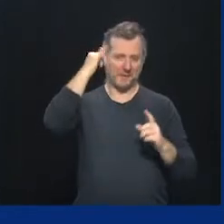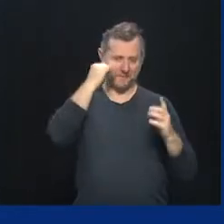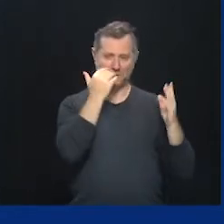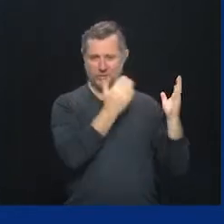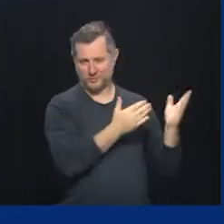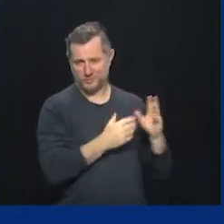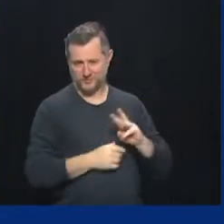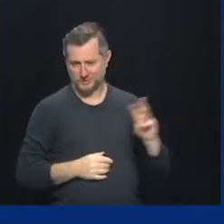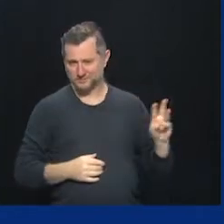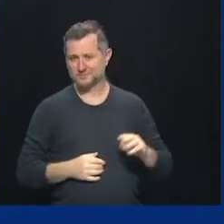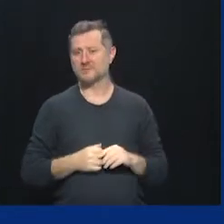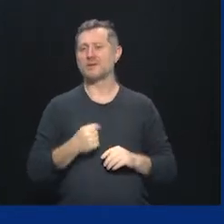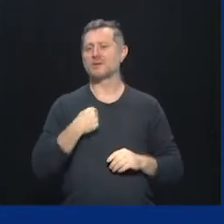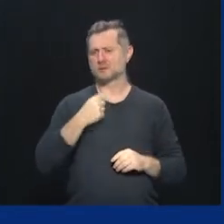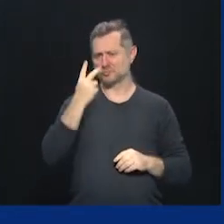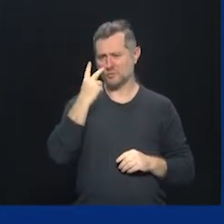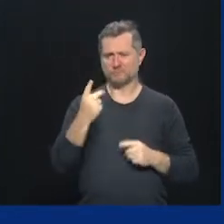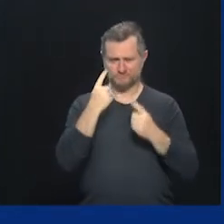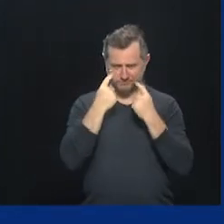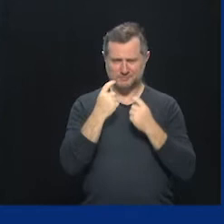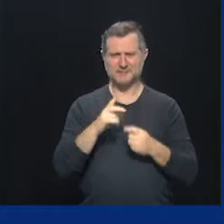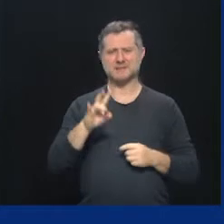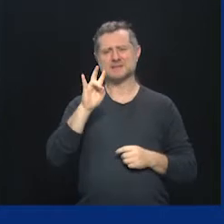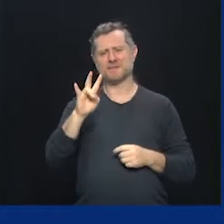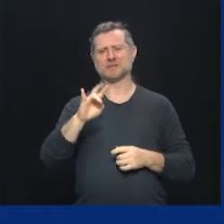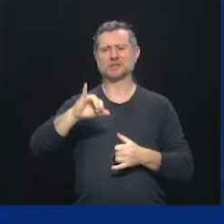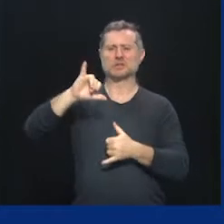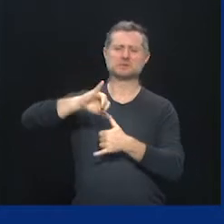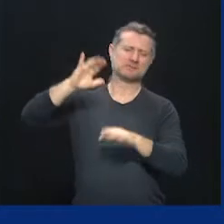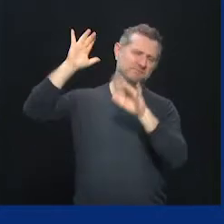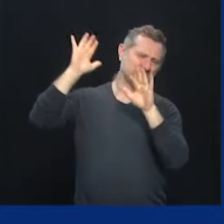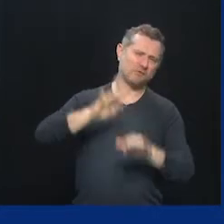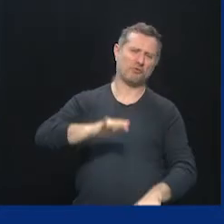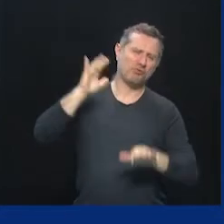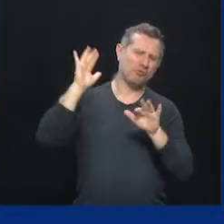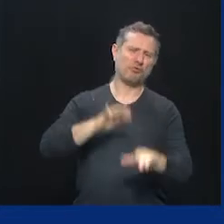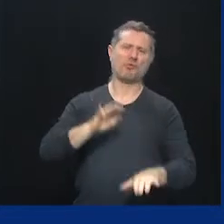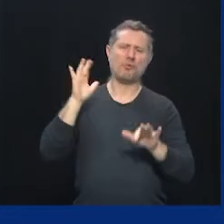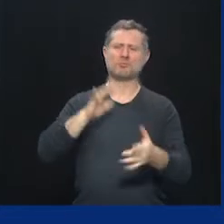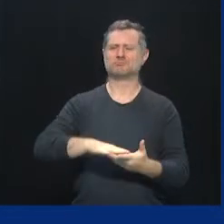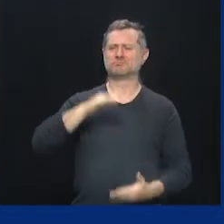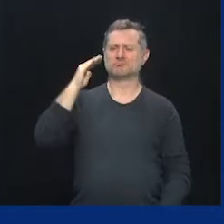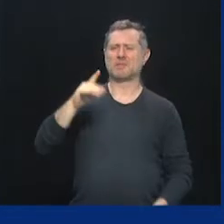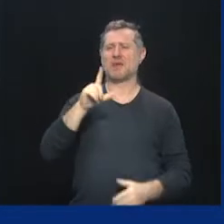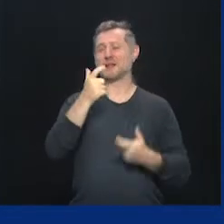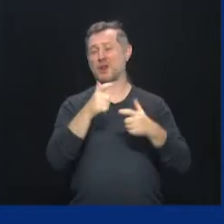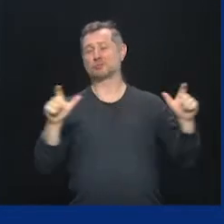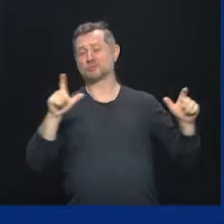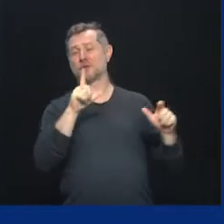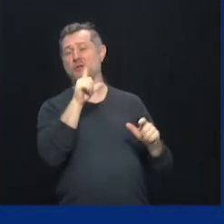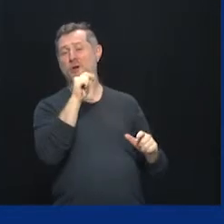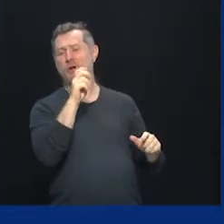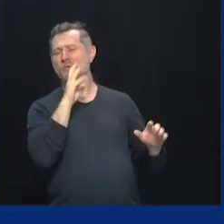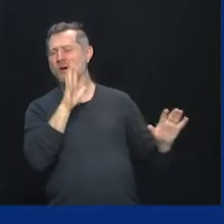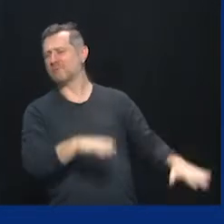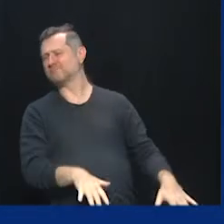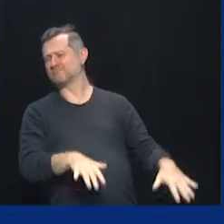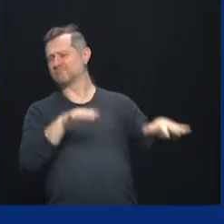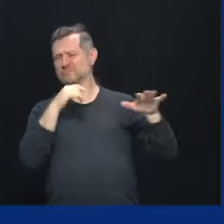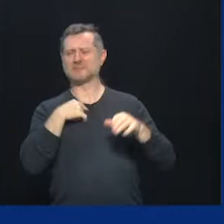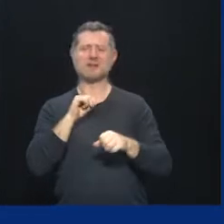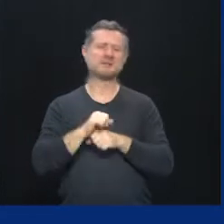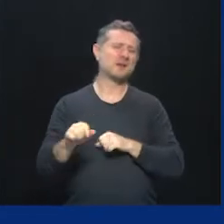feet of snow in a 24-hour period. I've dealt with massive flooding on the Great Lakes. I've sandbagged a lot of houses myself. So I know what it